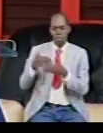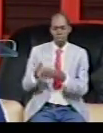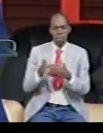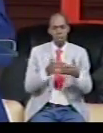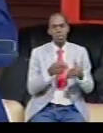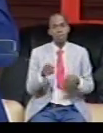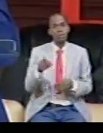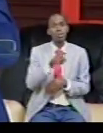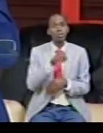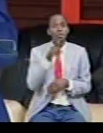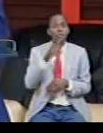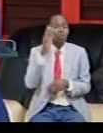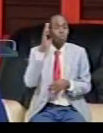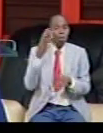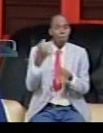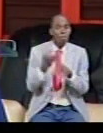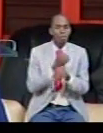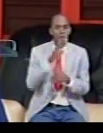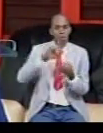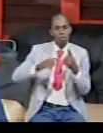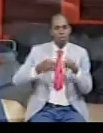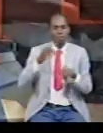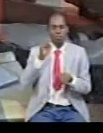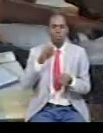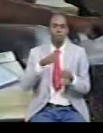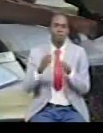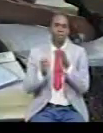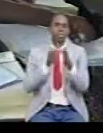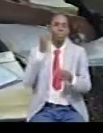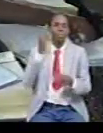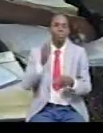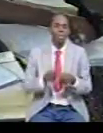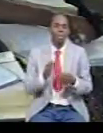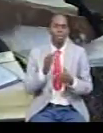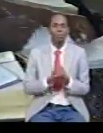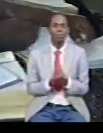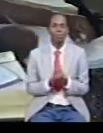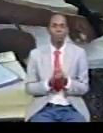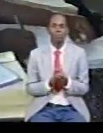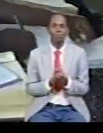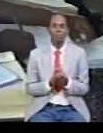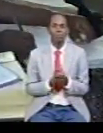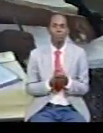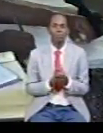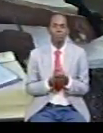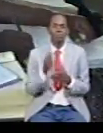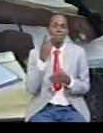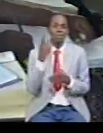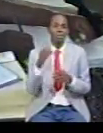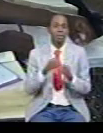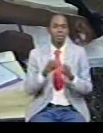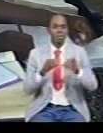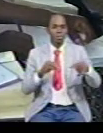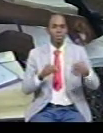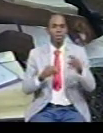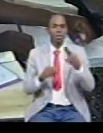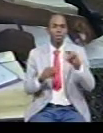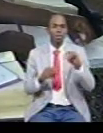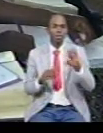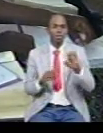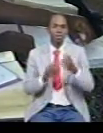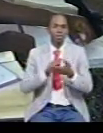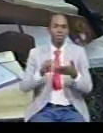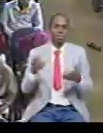will win your companions in Jesus' name. Look at Jude, verse